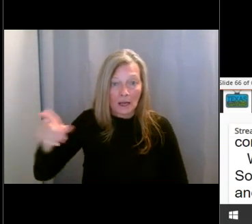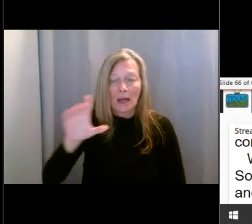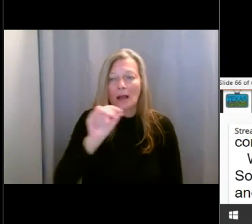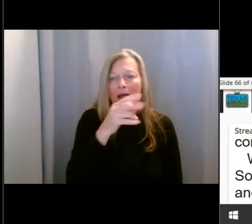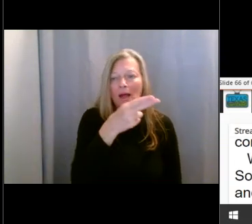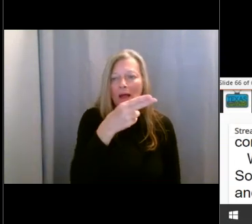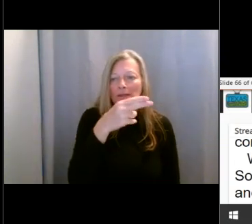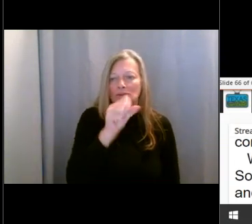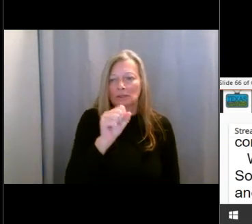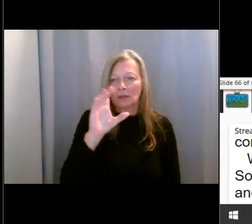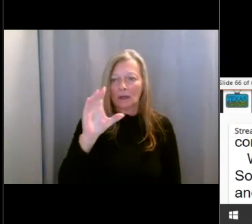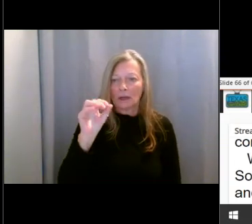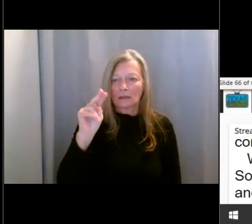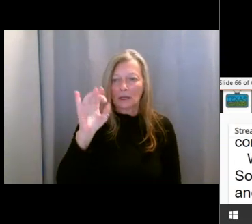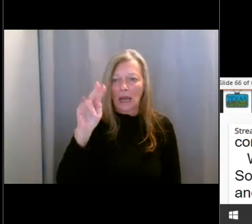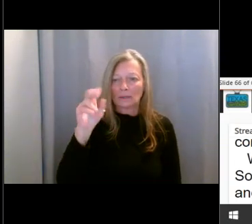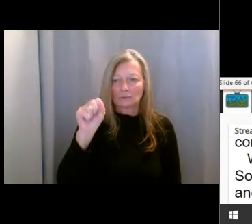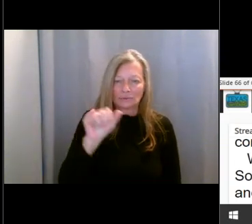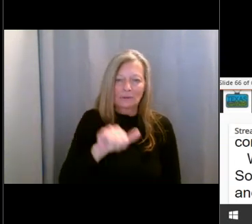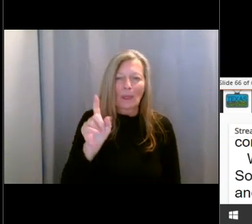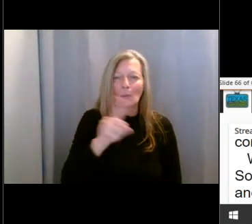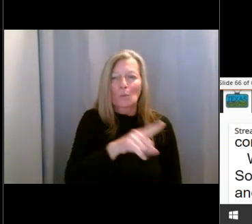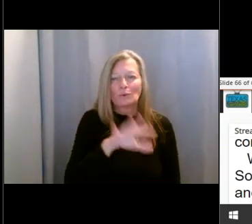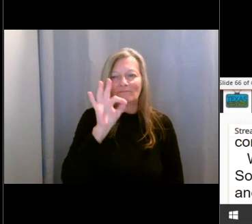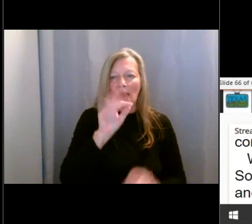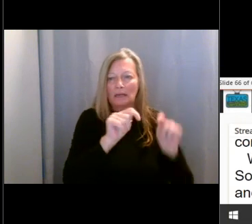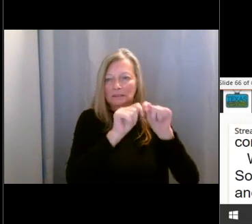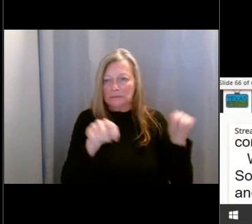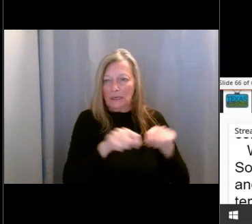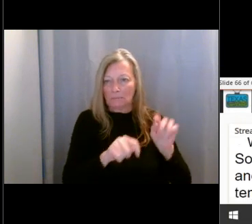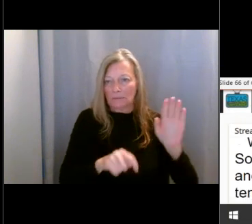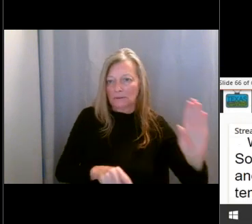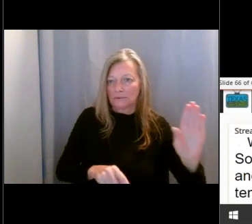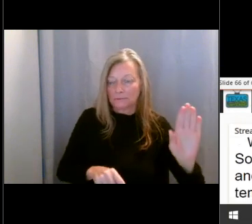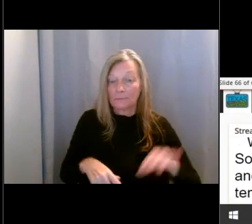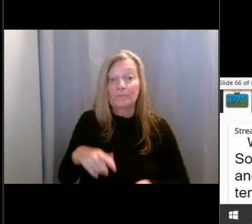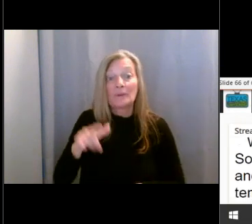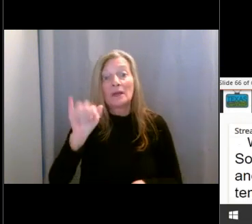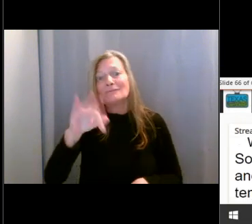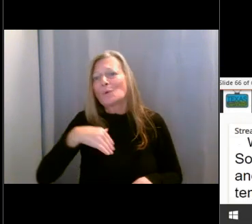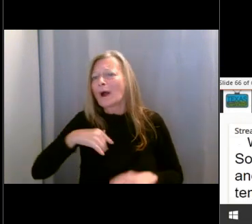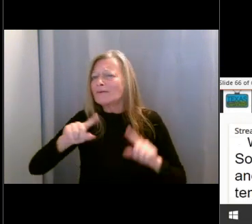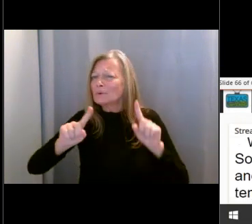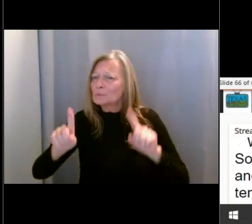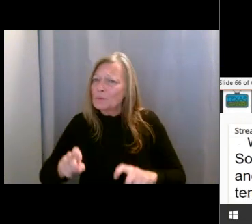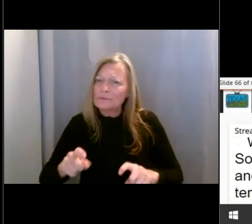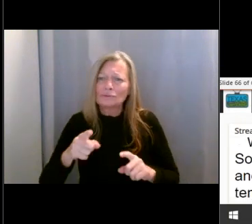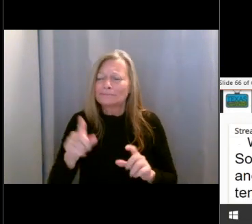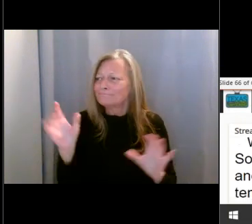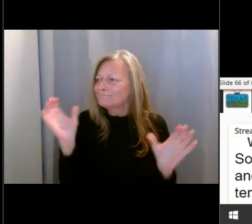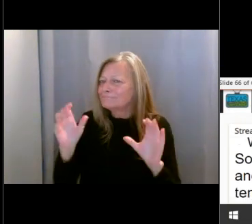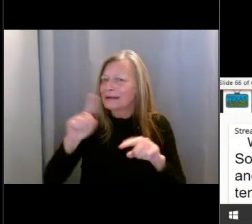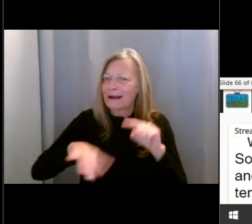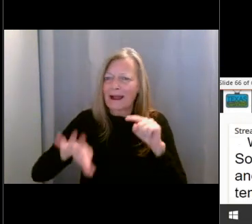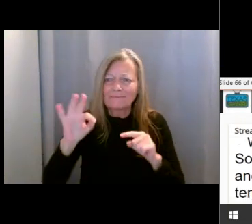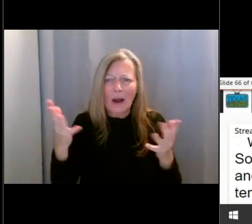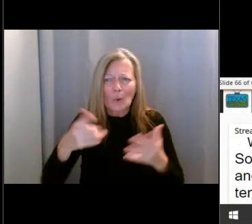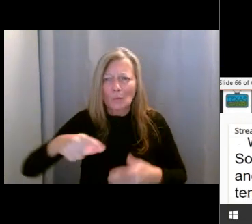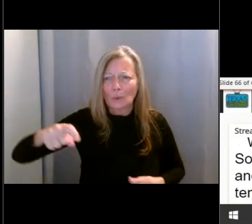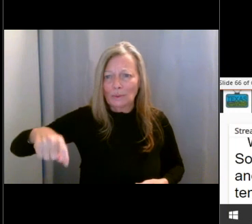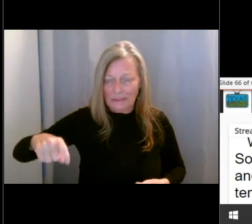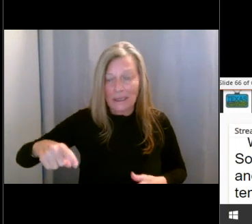where you find the HHS templates. And then if you have questions or you're not finding what you need, just email us, reach out